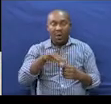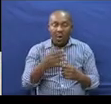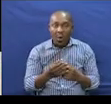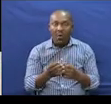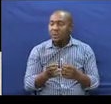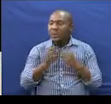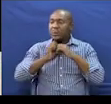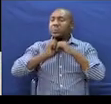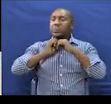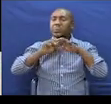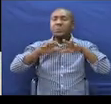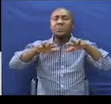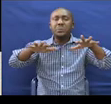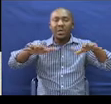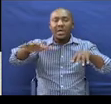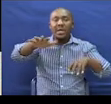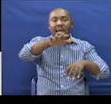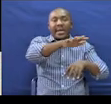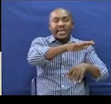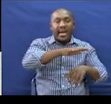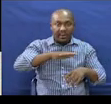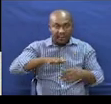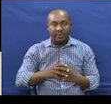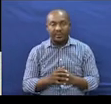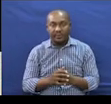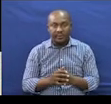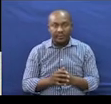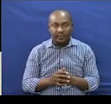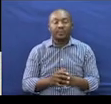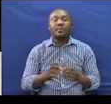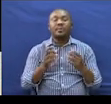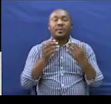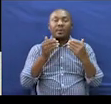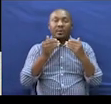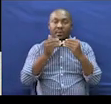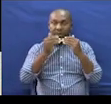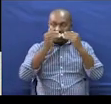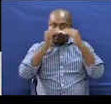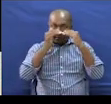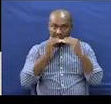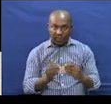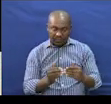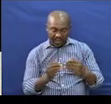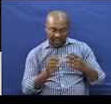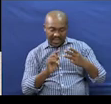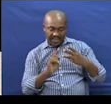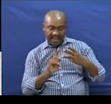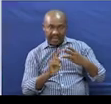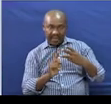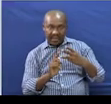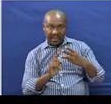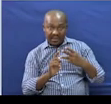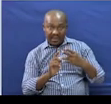spread of people in any areas. Then after that is, you jump to the third